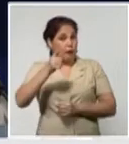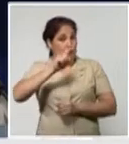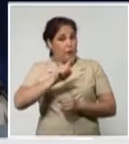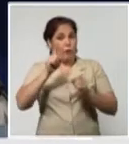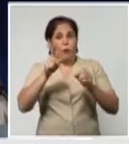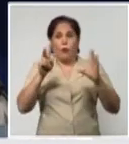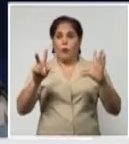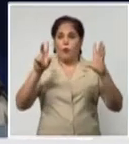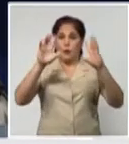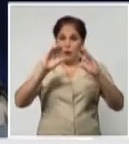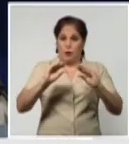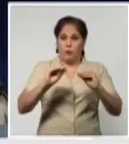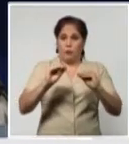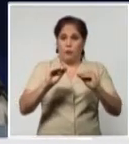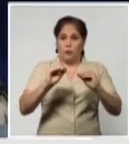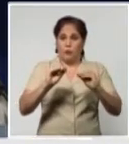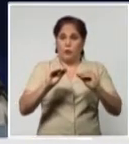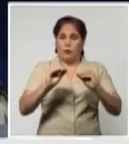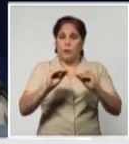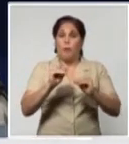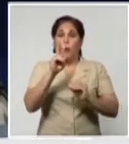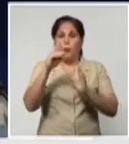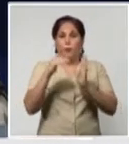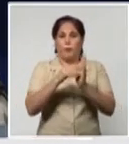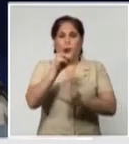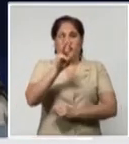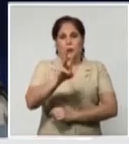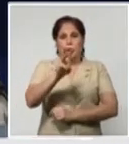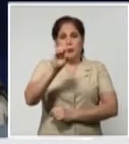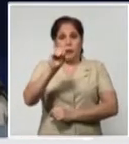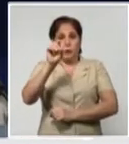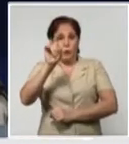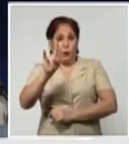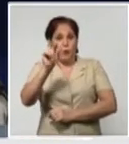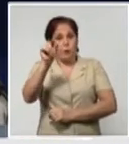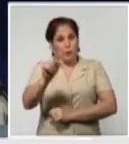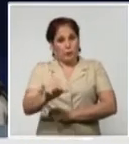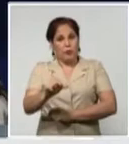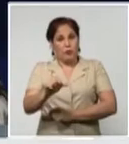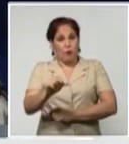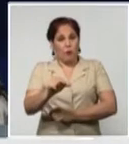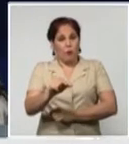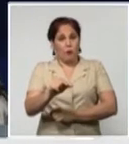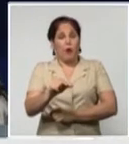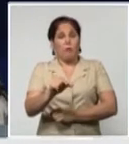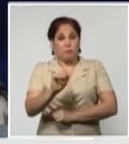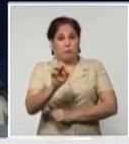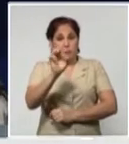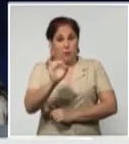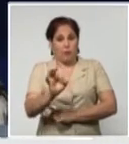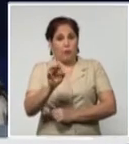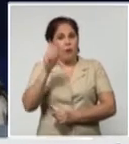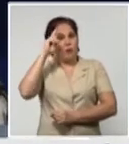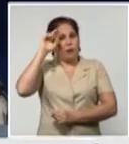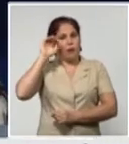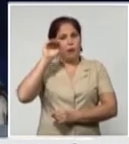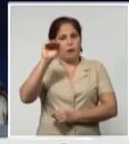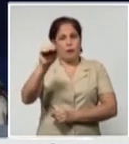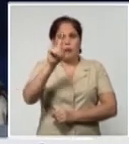As of 12 o'clock last night, of the 2,309 patients diagnosed with the disease in Cuba,